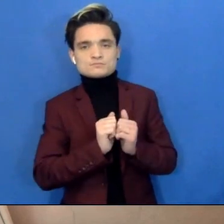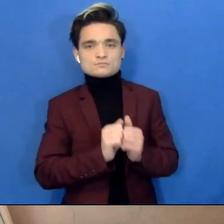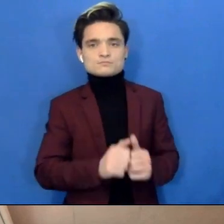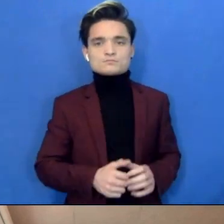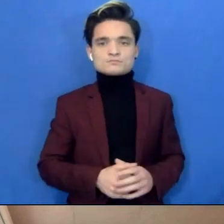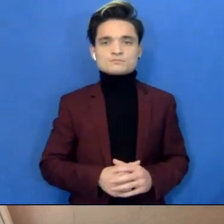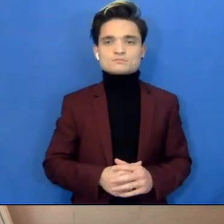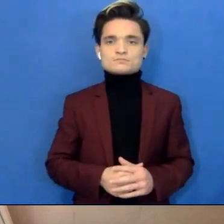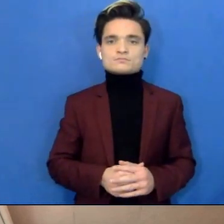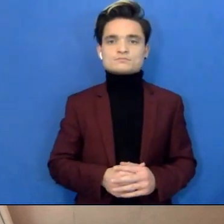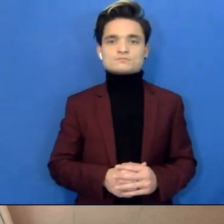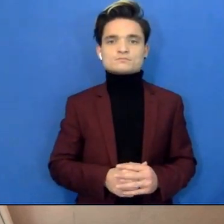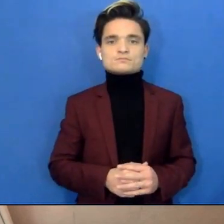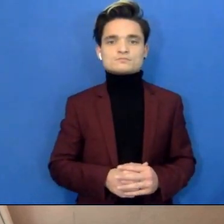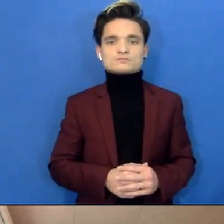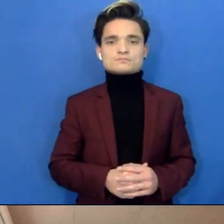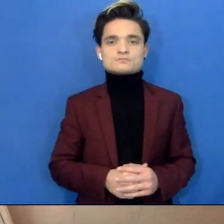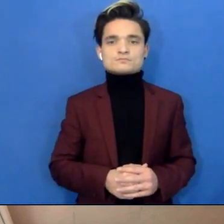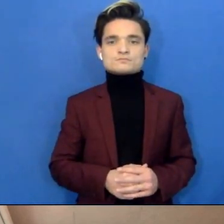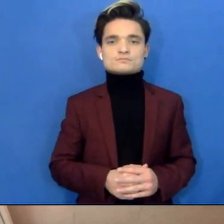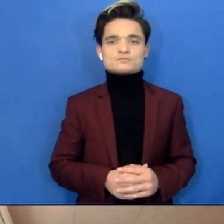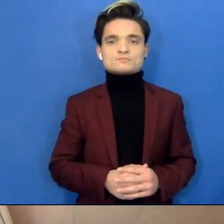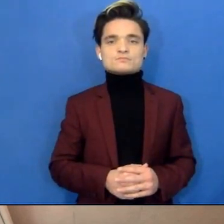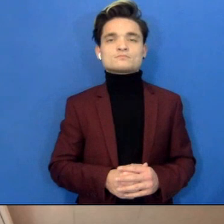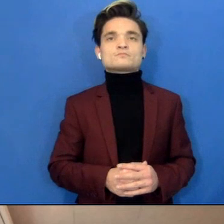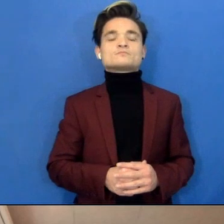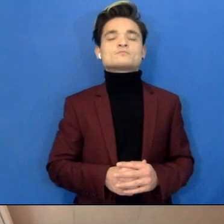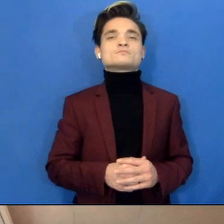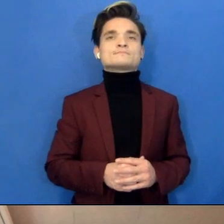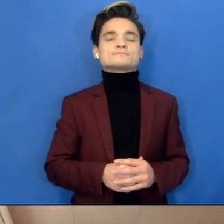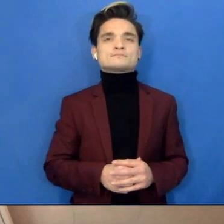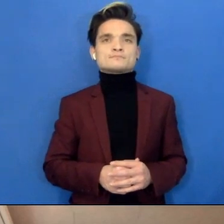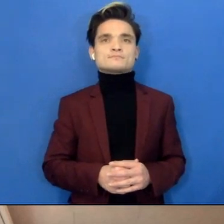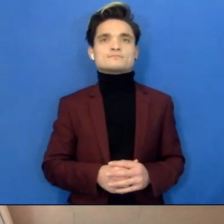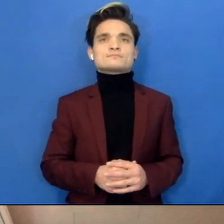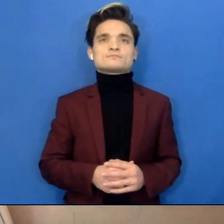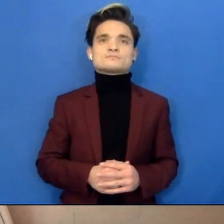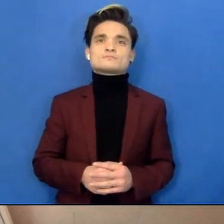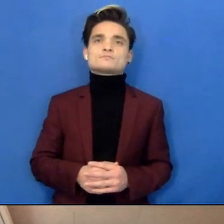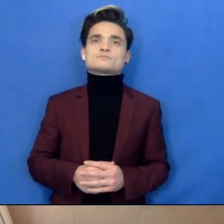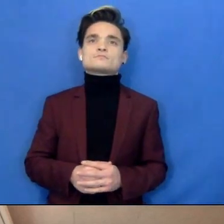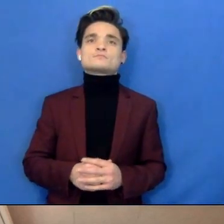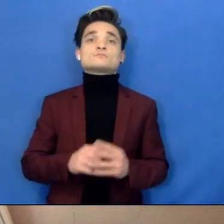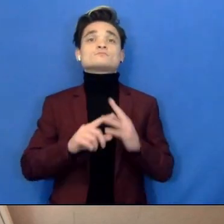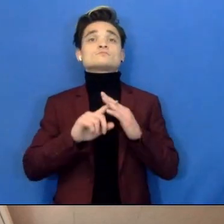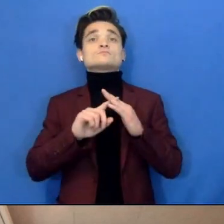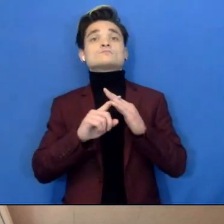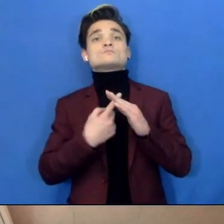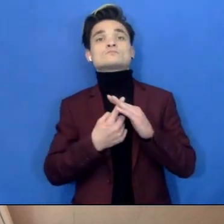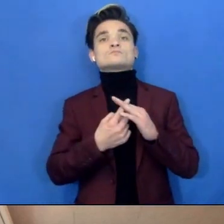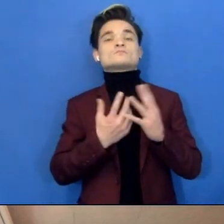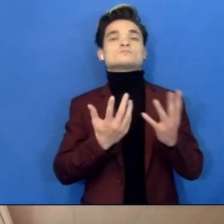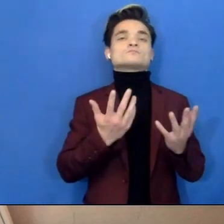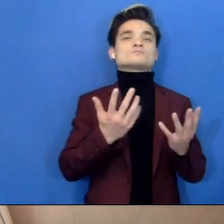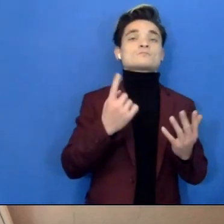I was, yeah. So at the beginning, it was crazy because I wasn't